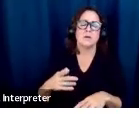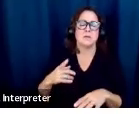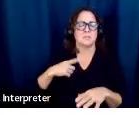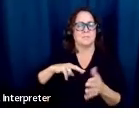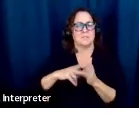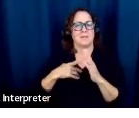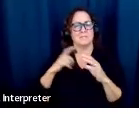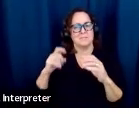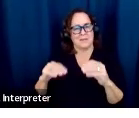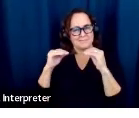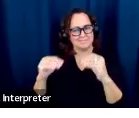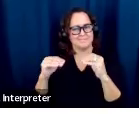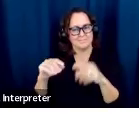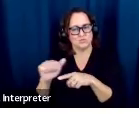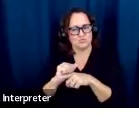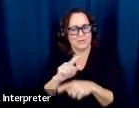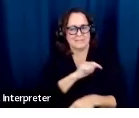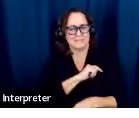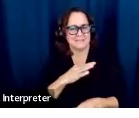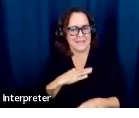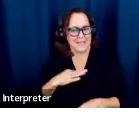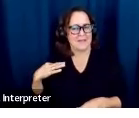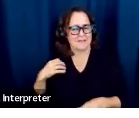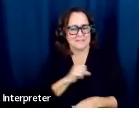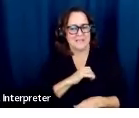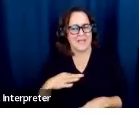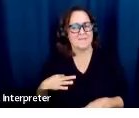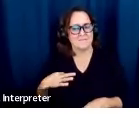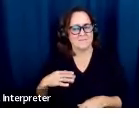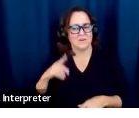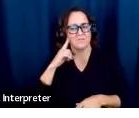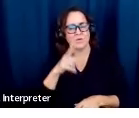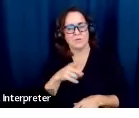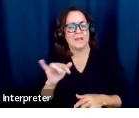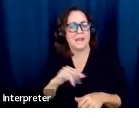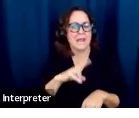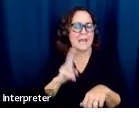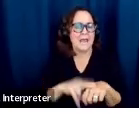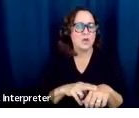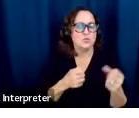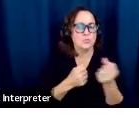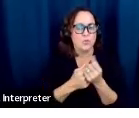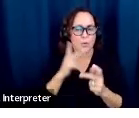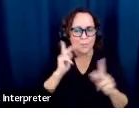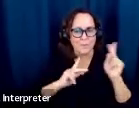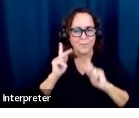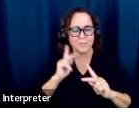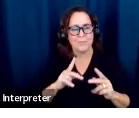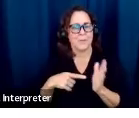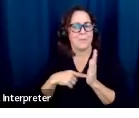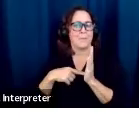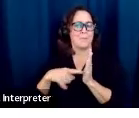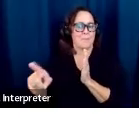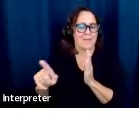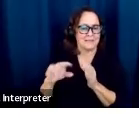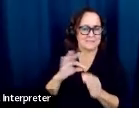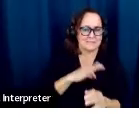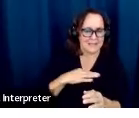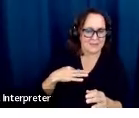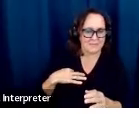for identifying individuals, for example, natural support people or other paid provider staff, to intervene in an